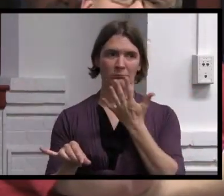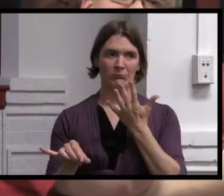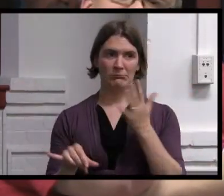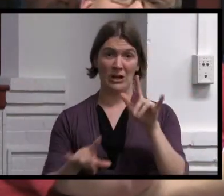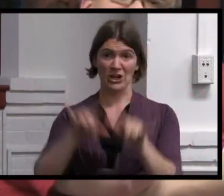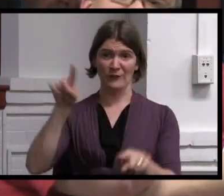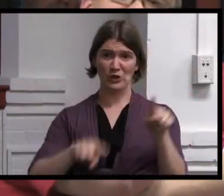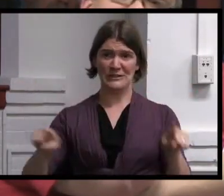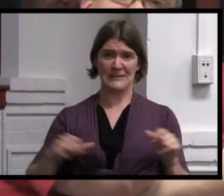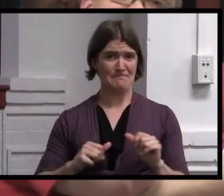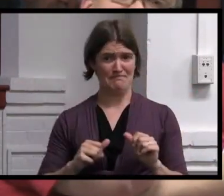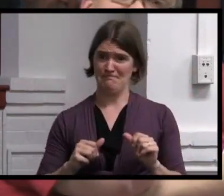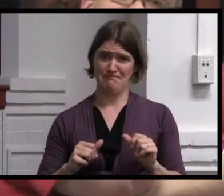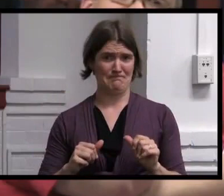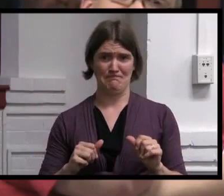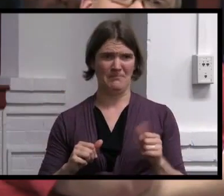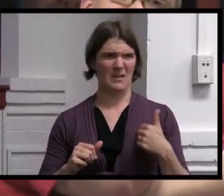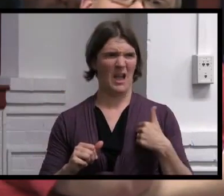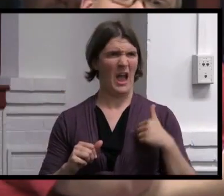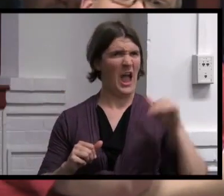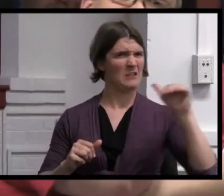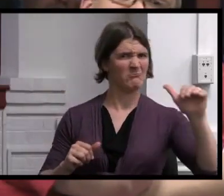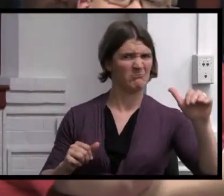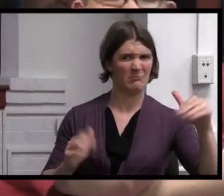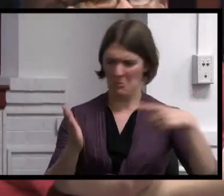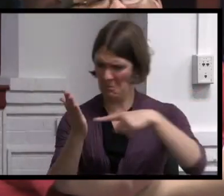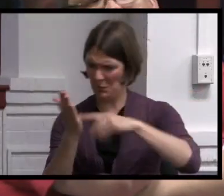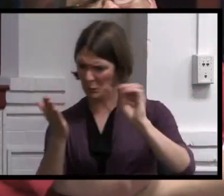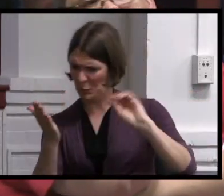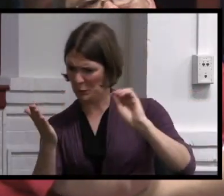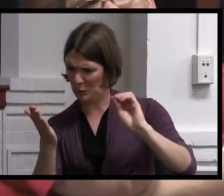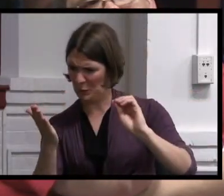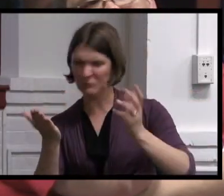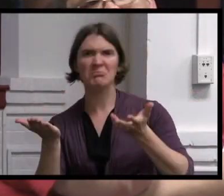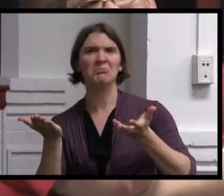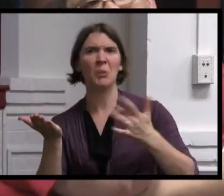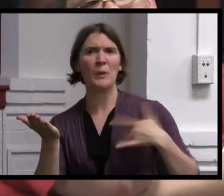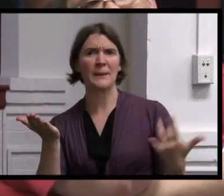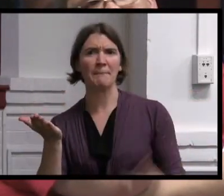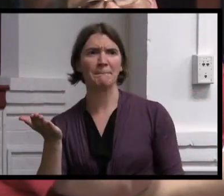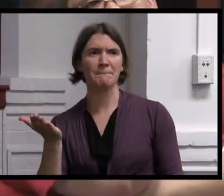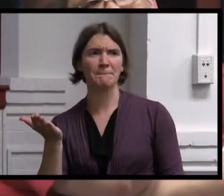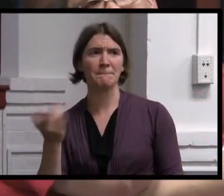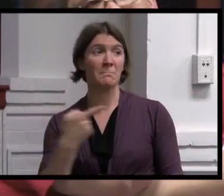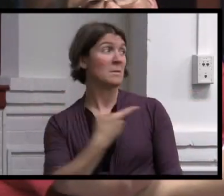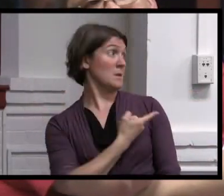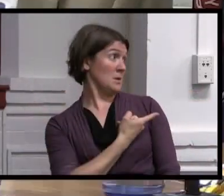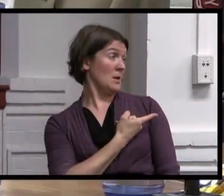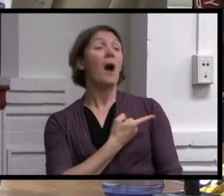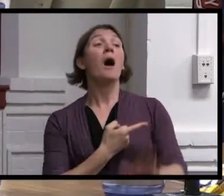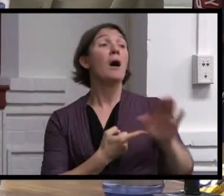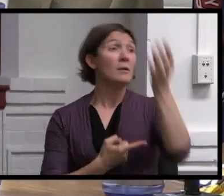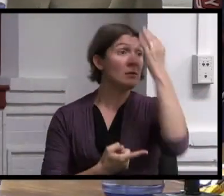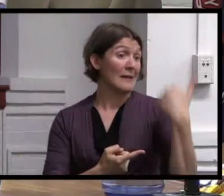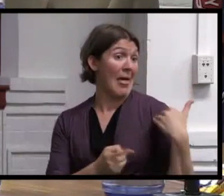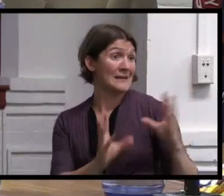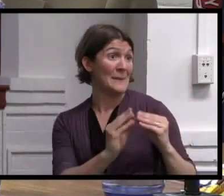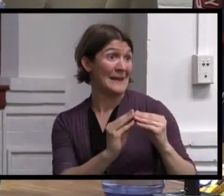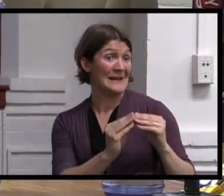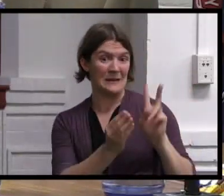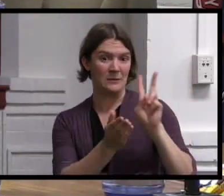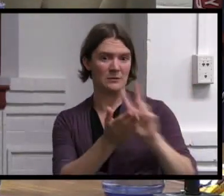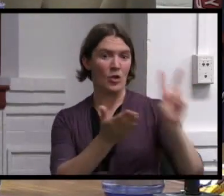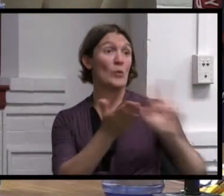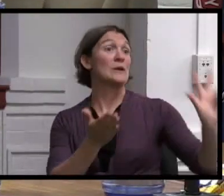measures are being taken place right now. Mm-hmm. Do you want to talk about sure. what our plan is? We had, at our last meeting,